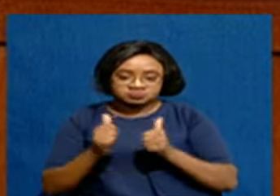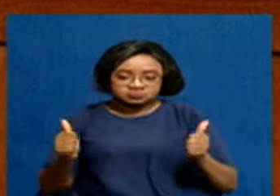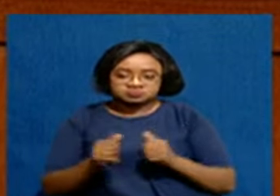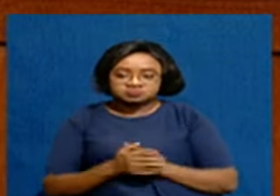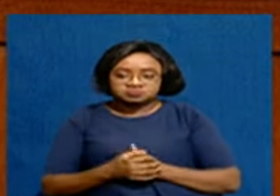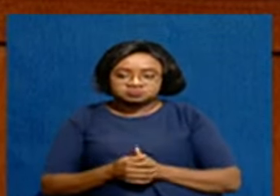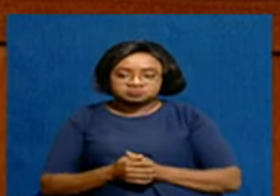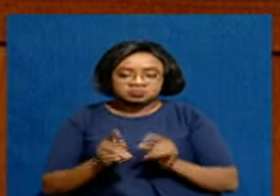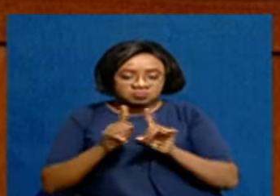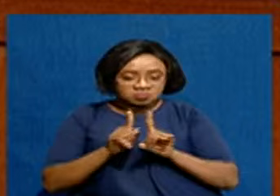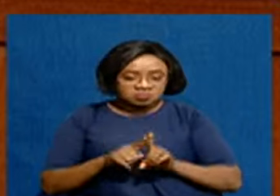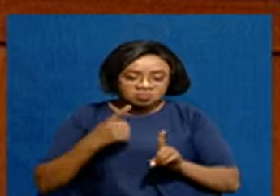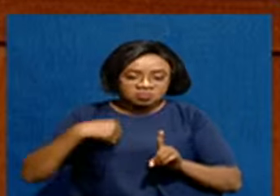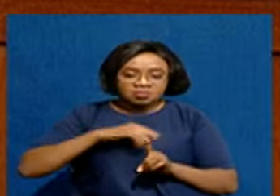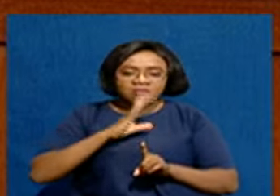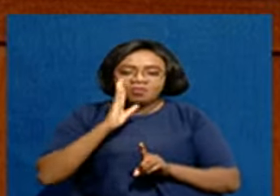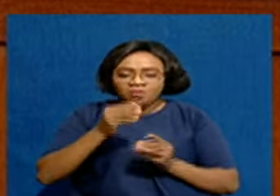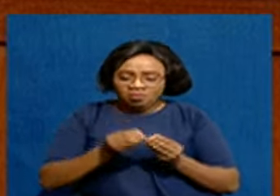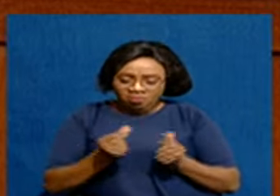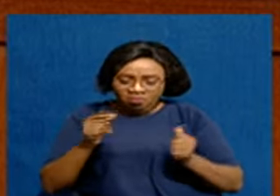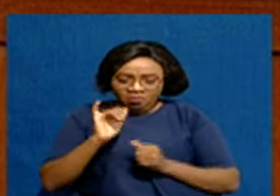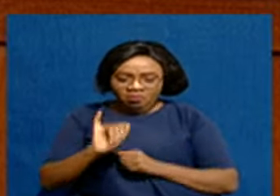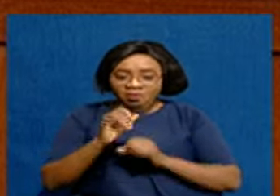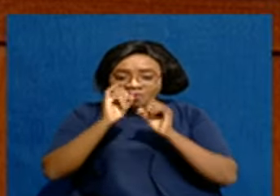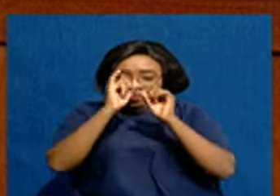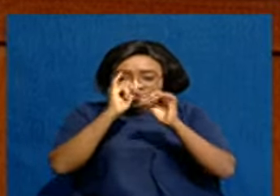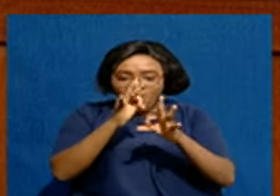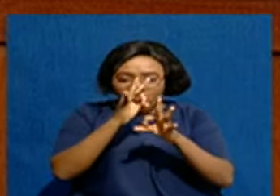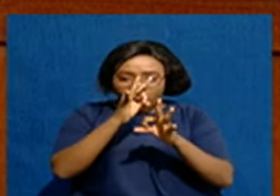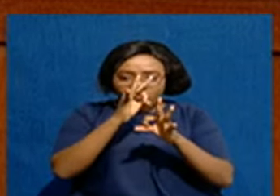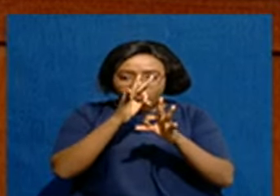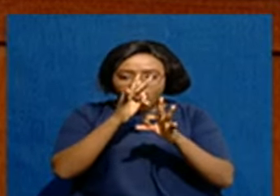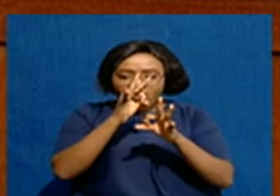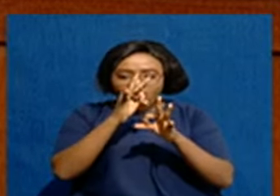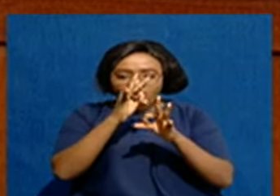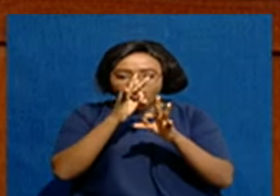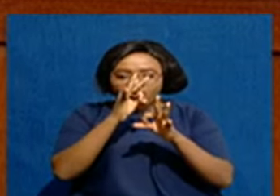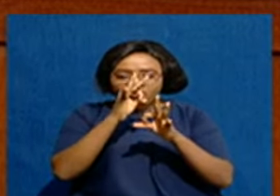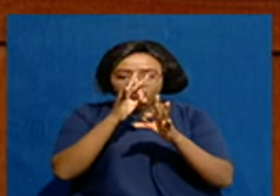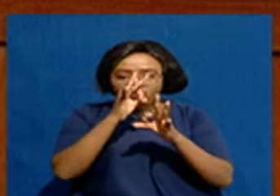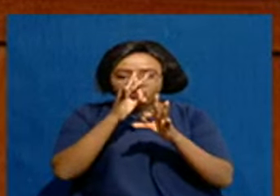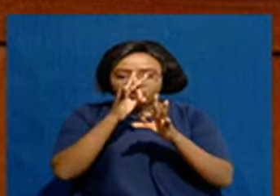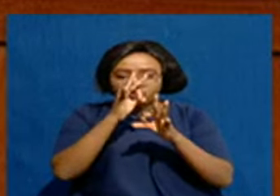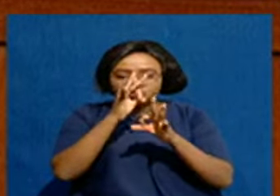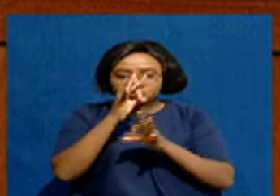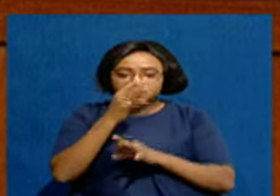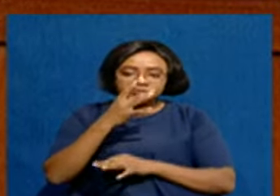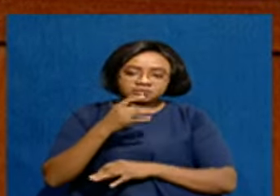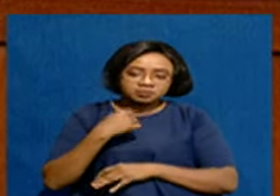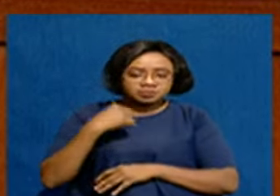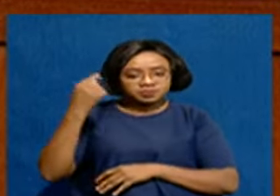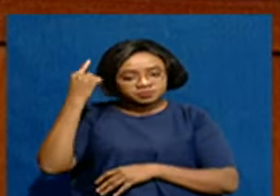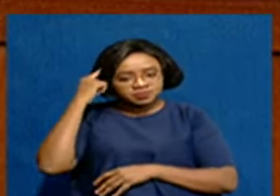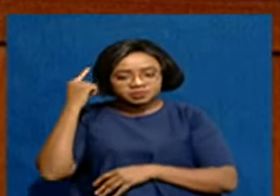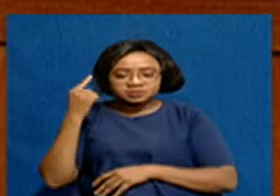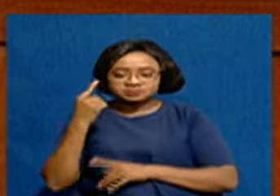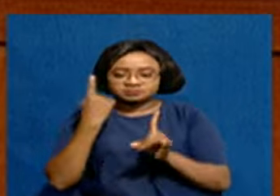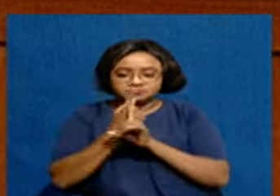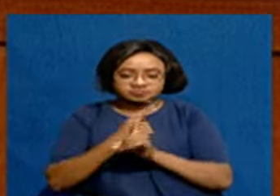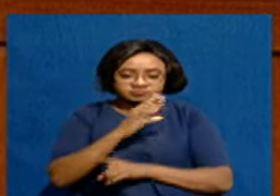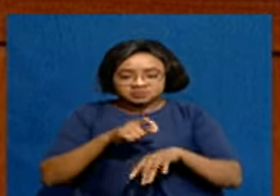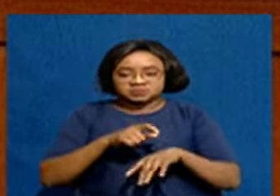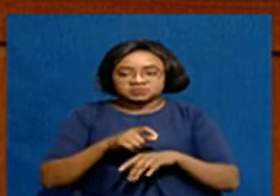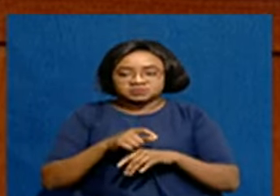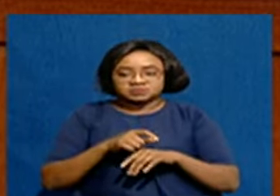we will deal with the criminals. If we have subdued Al-Shabaab the last 1.5 year, I think the characters, the